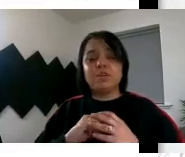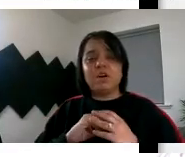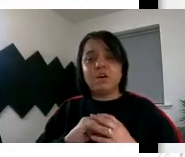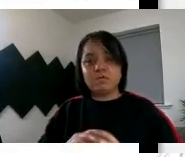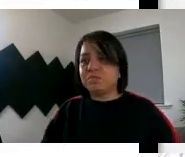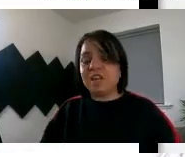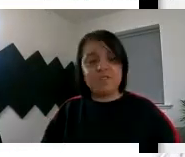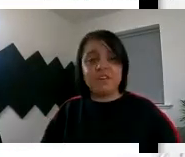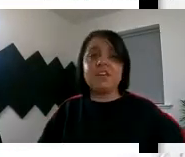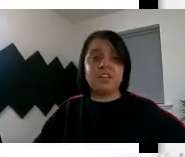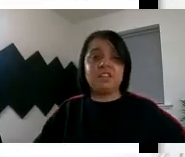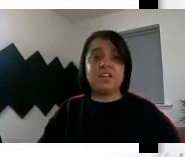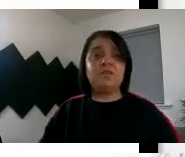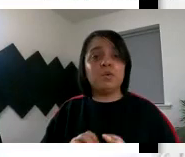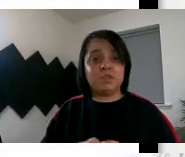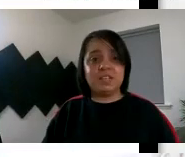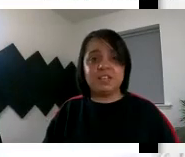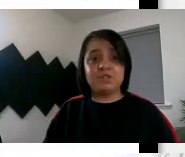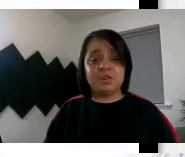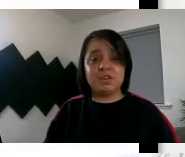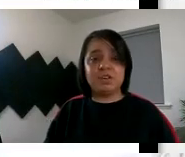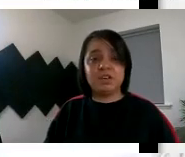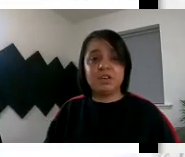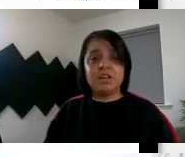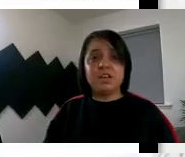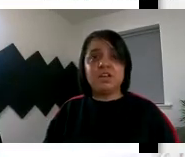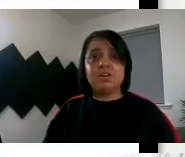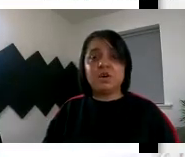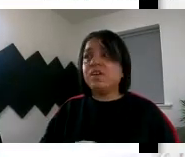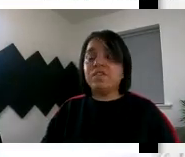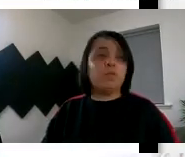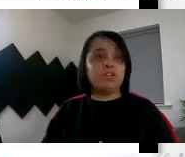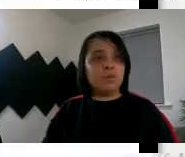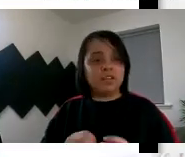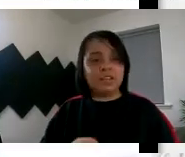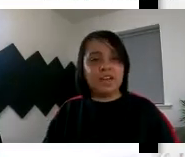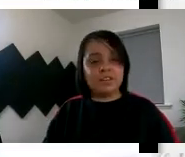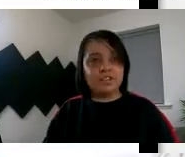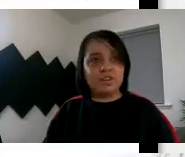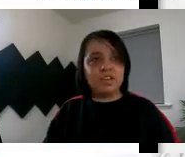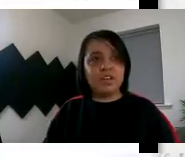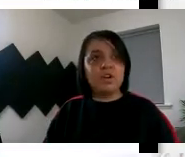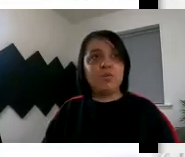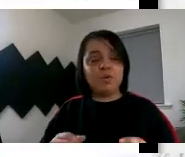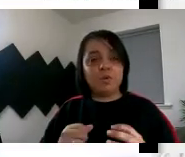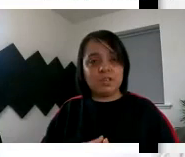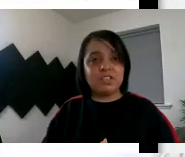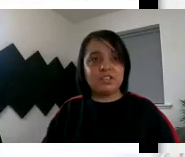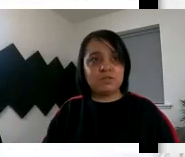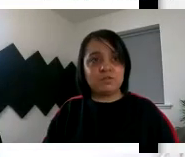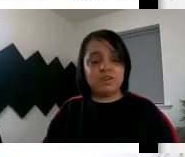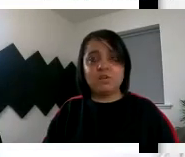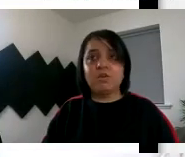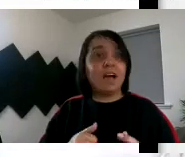would definitely see with autistic children. So if you want to work in the care industry with